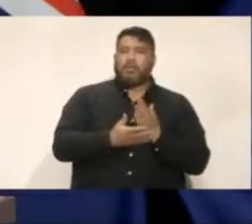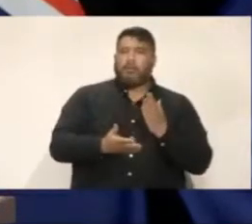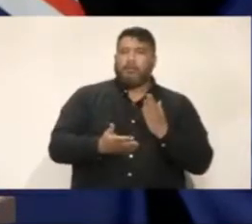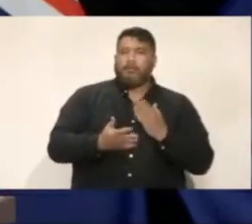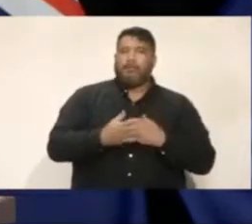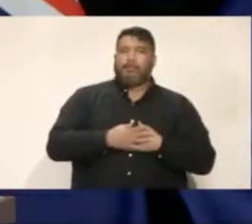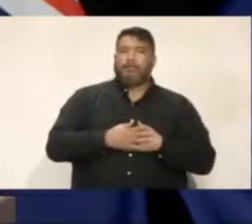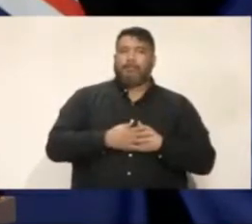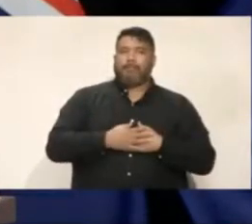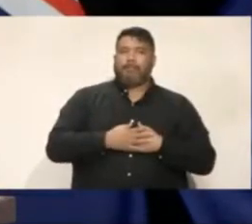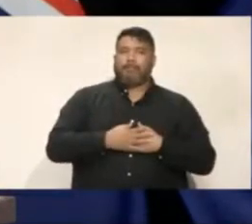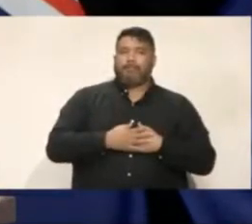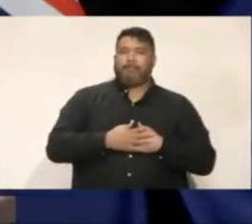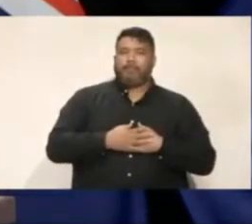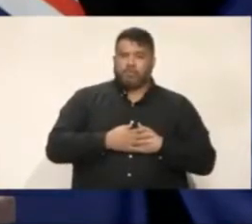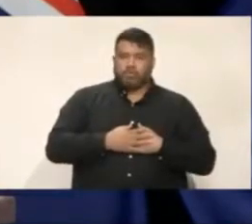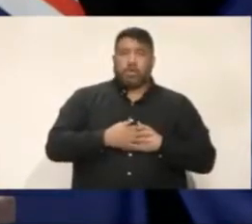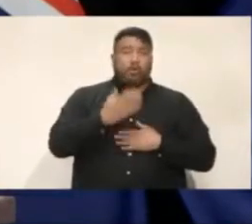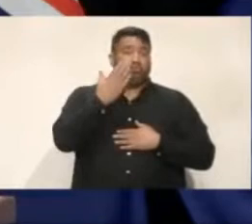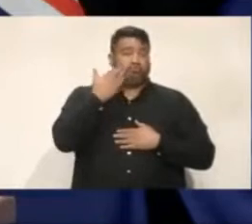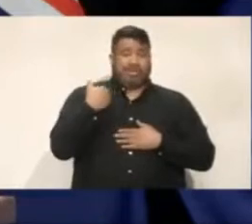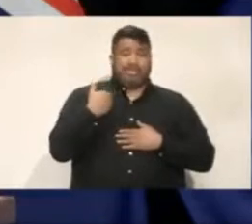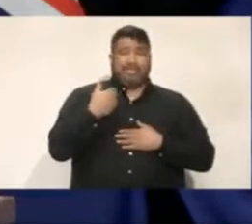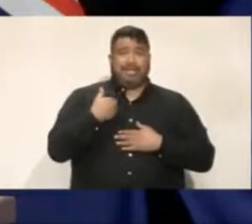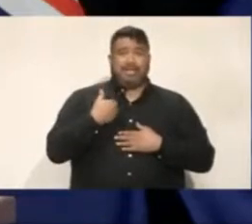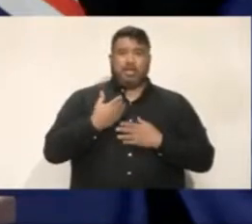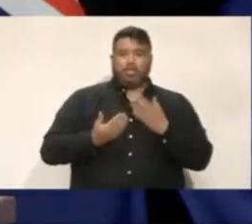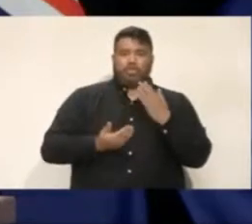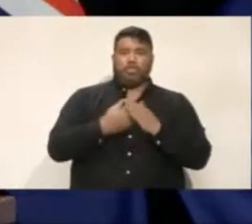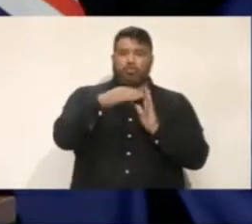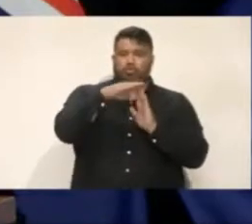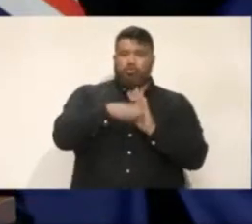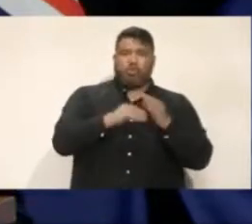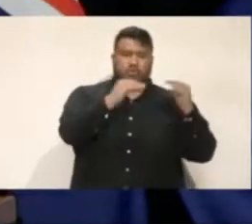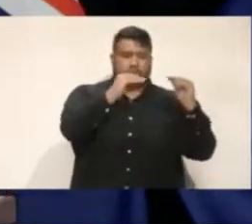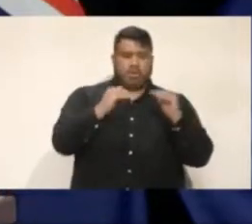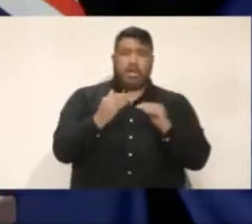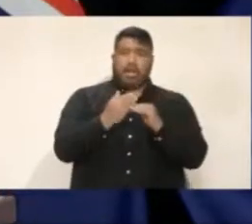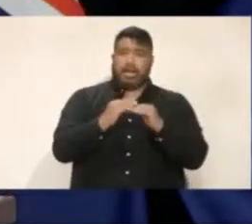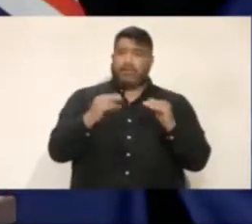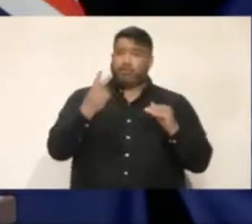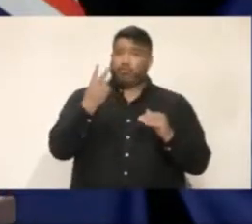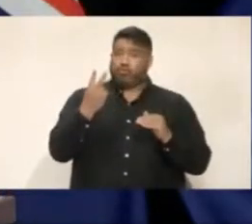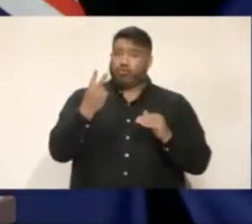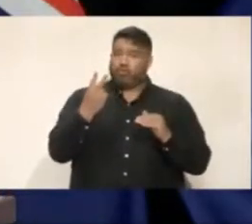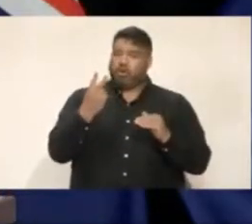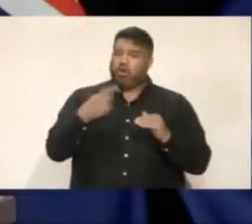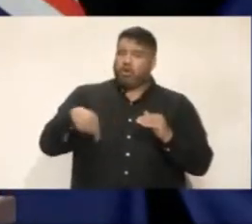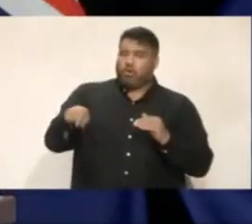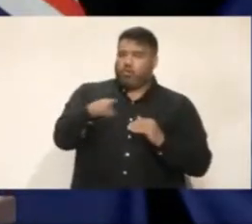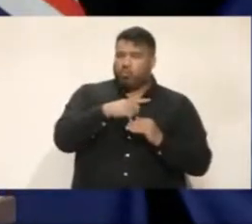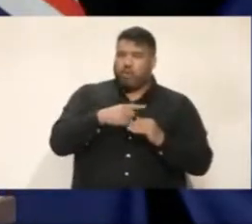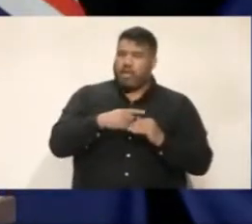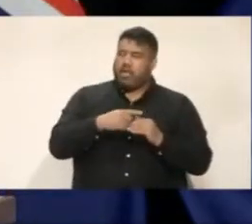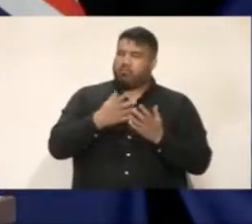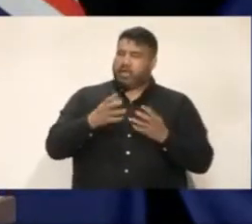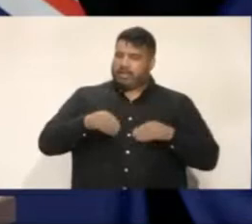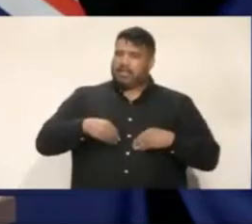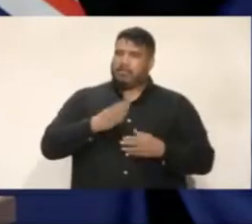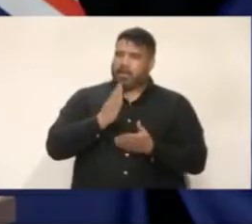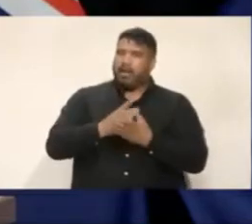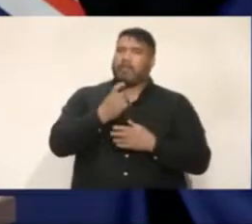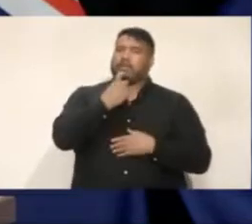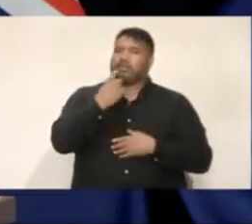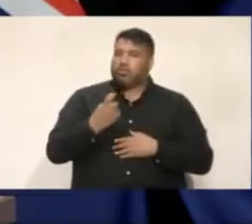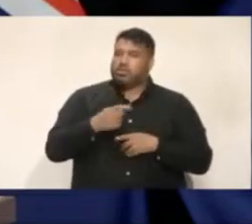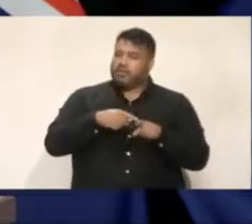taken the most recent settings seriously too. Today, we have considered those settings. As always, Cabinet